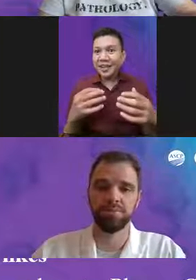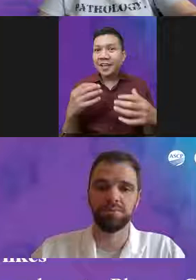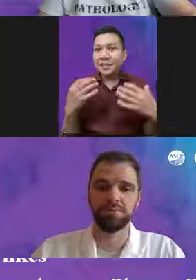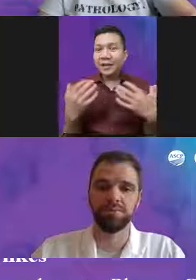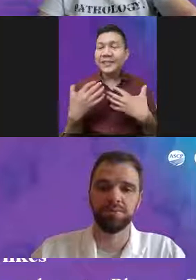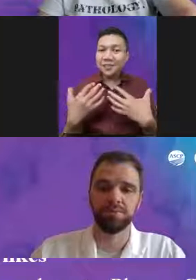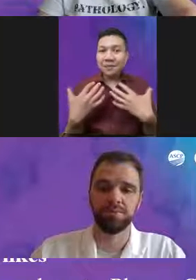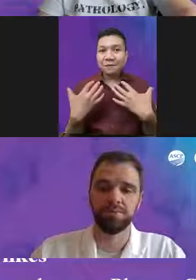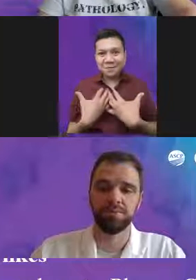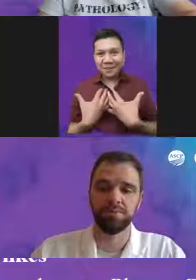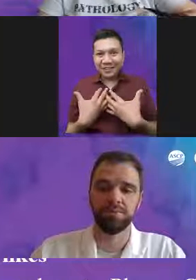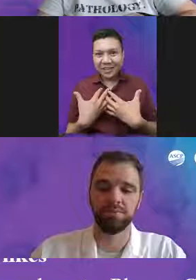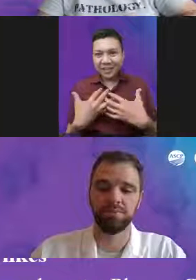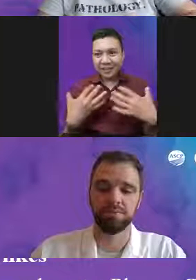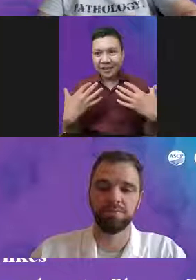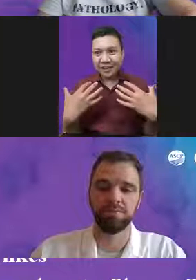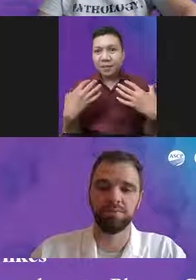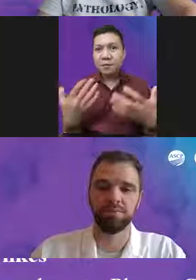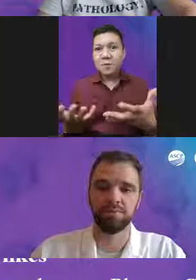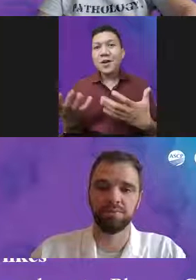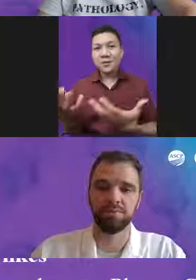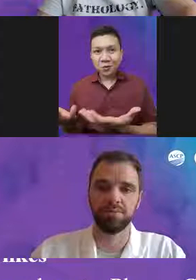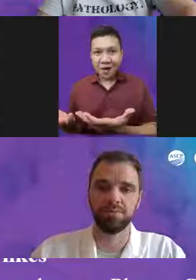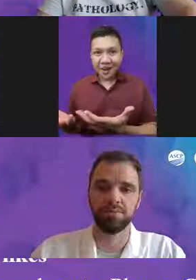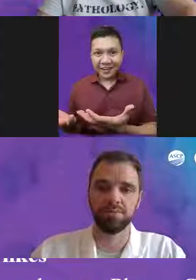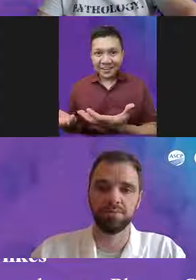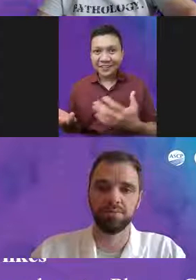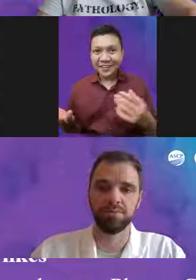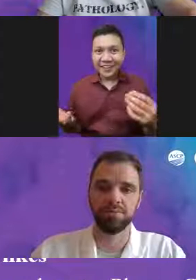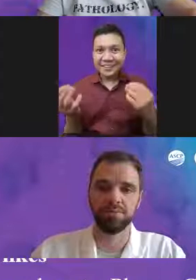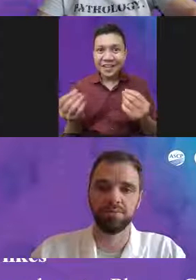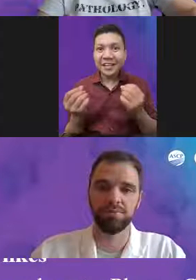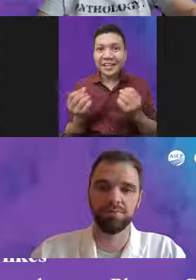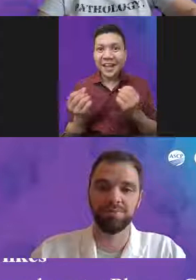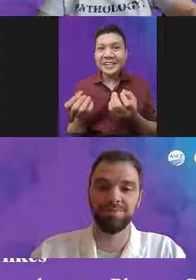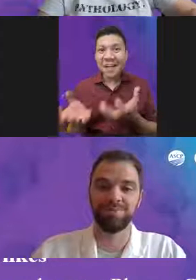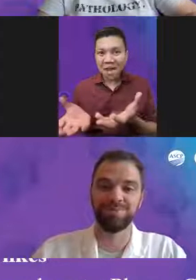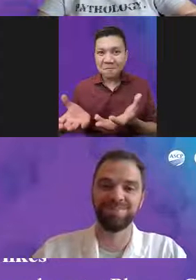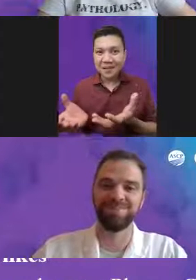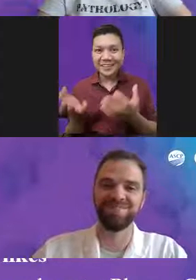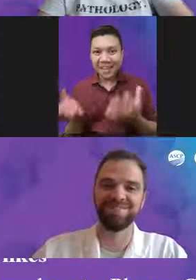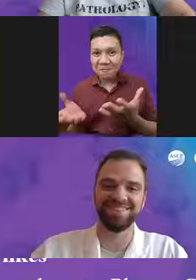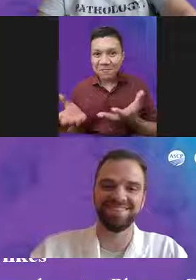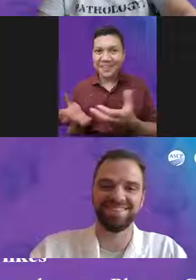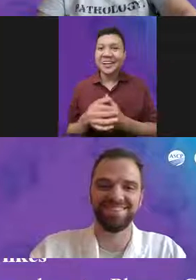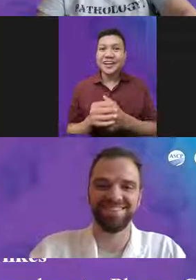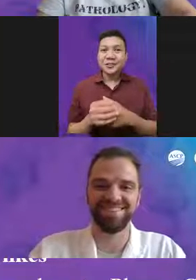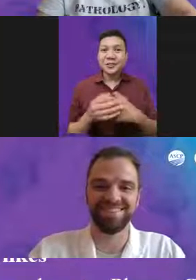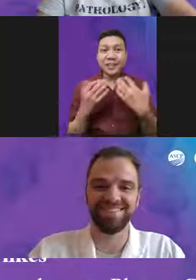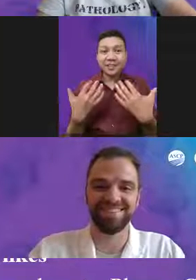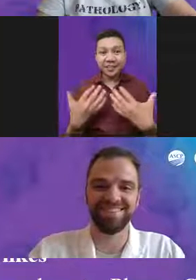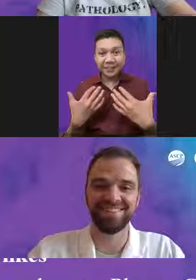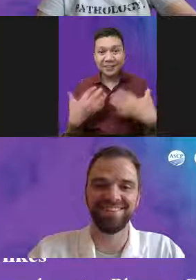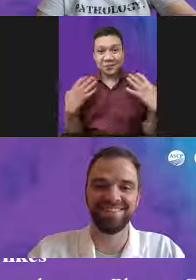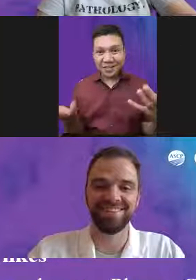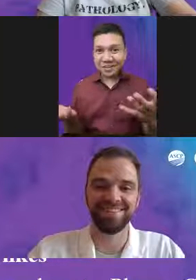it's essentially for me, I say that the bone marrow is crying and telling, I need help, help me. So